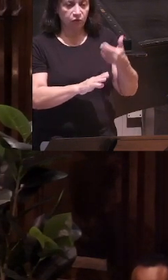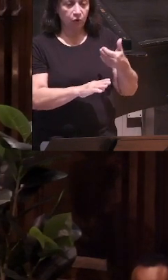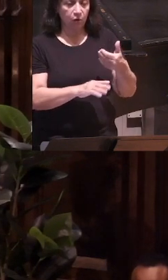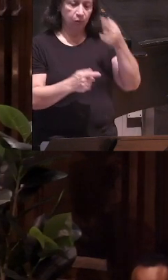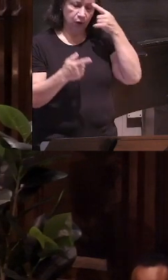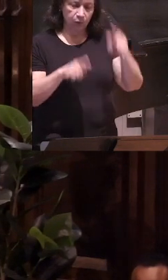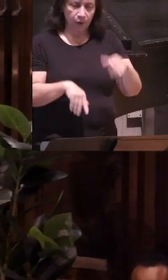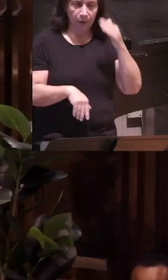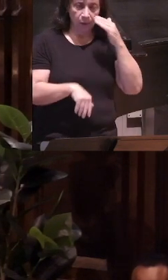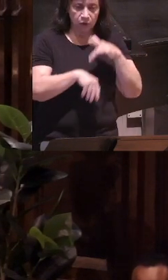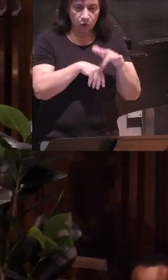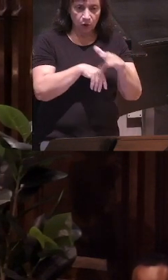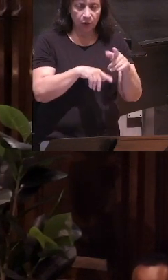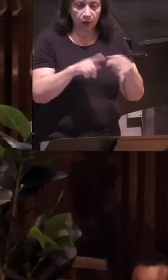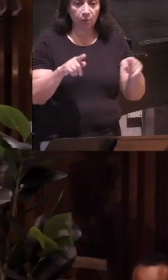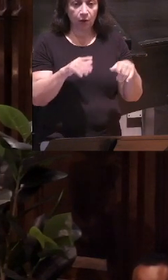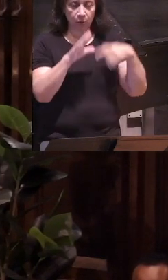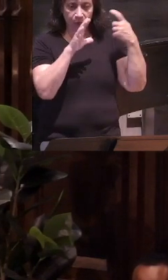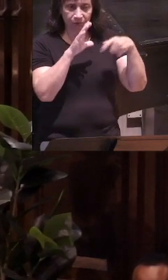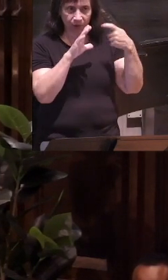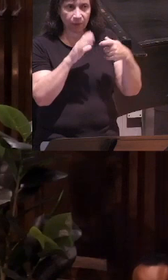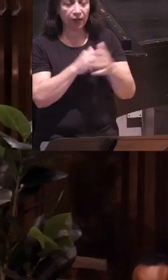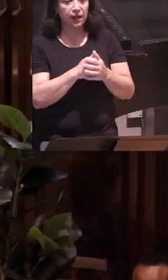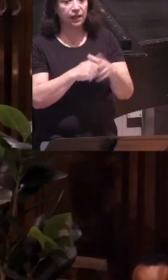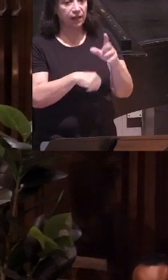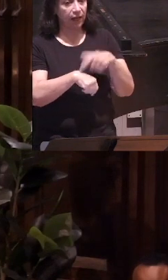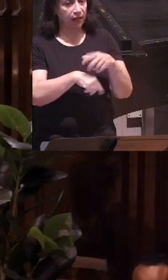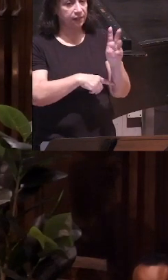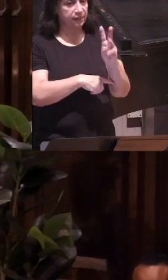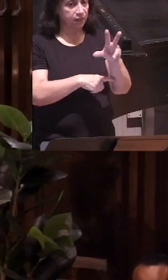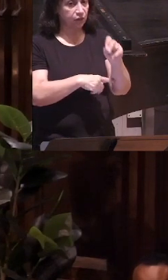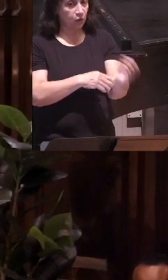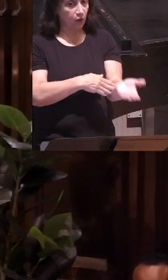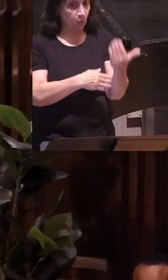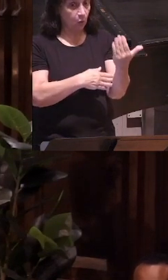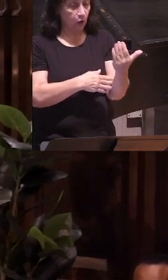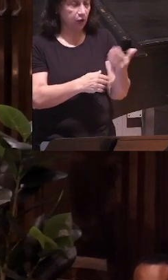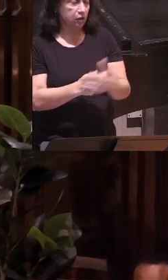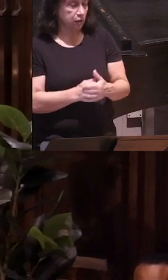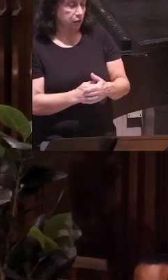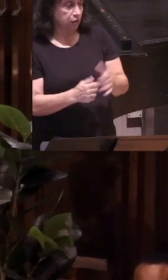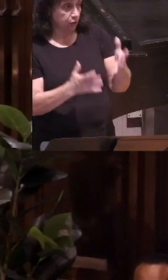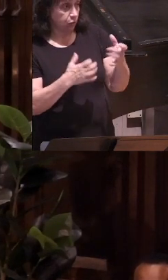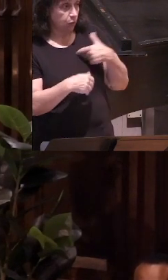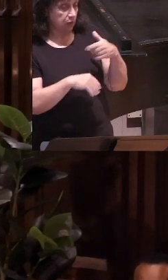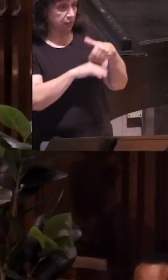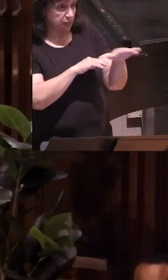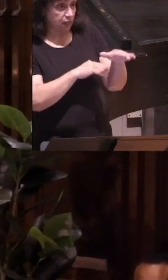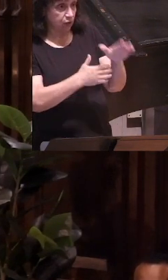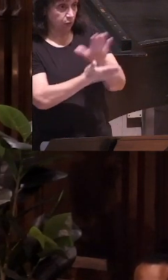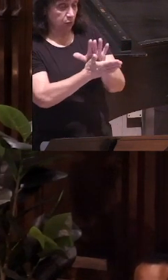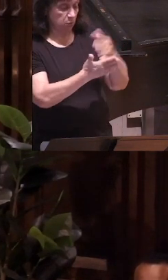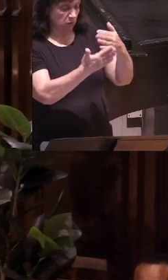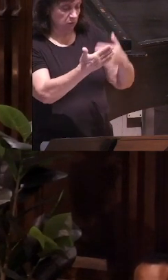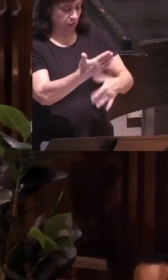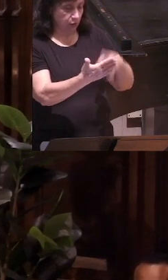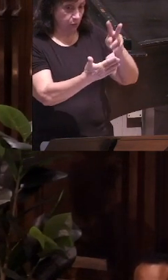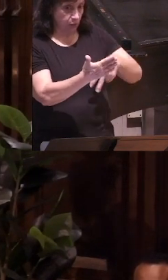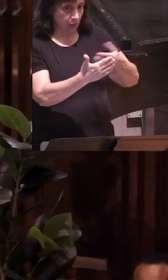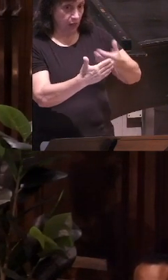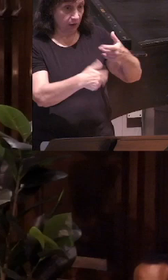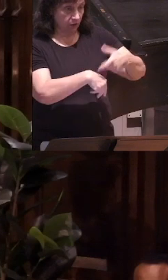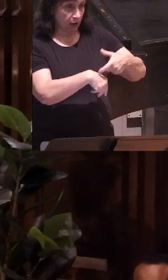I know it's early, but we're gonna begin filming at 6:30 the next morning. And I said, do you want me to send you the script so you can take a look